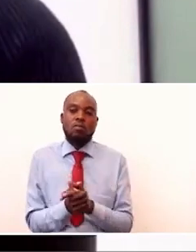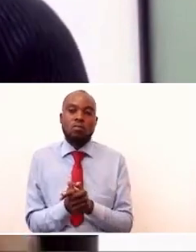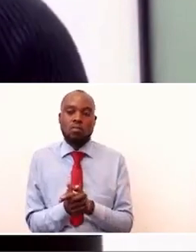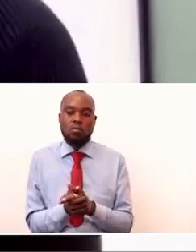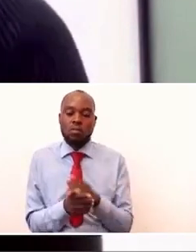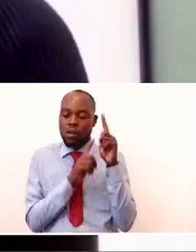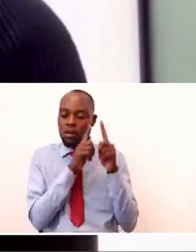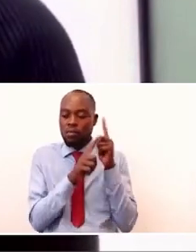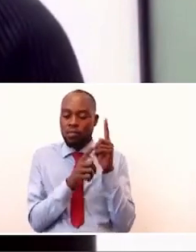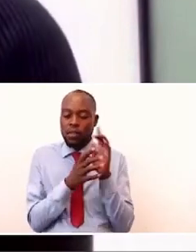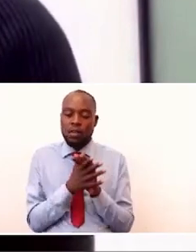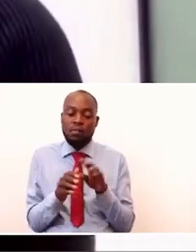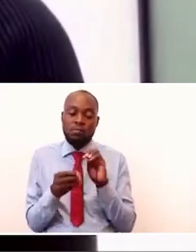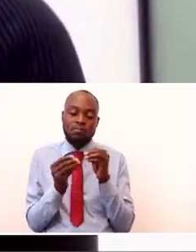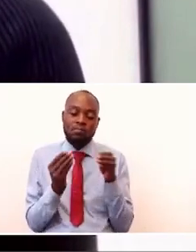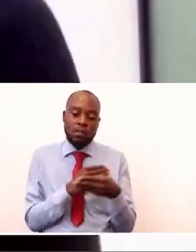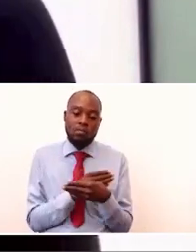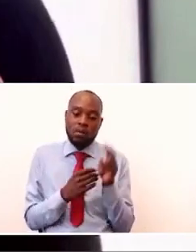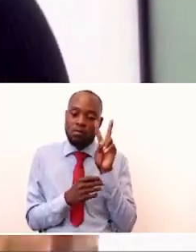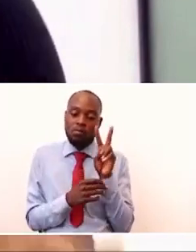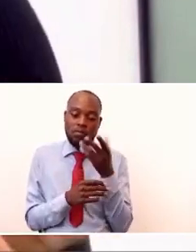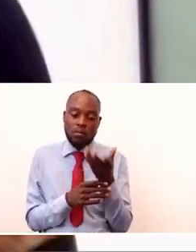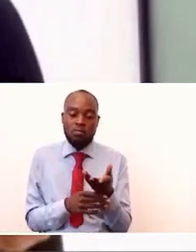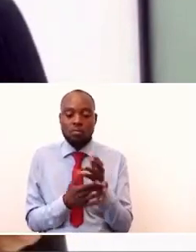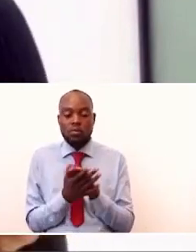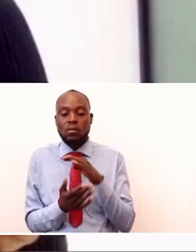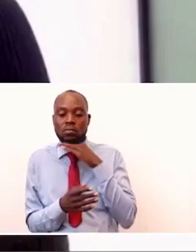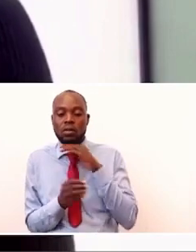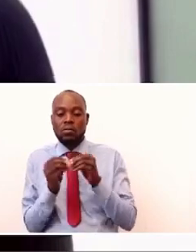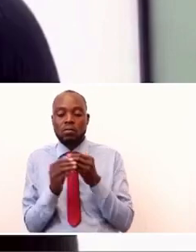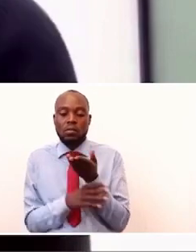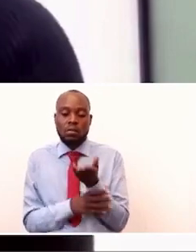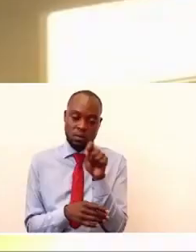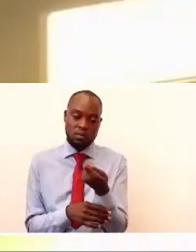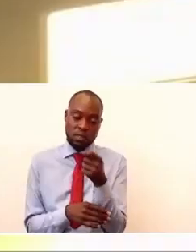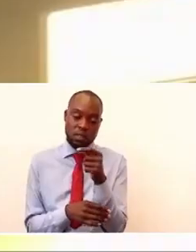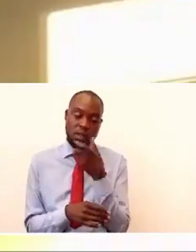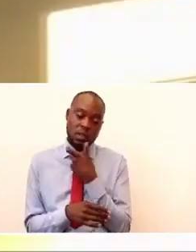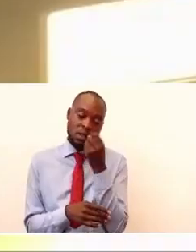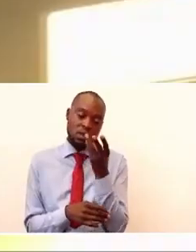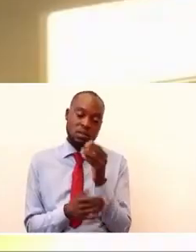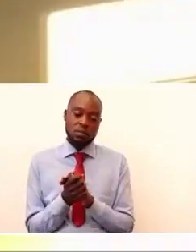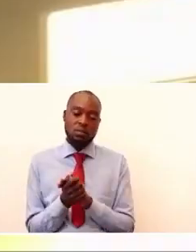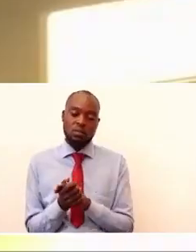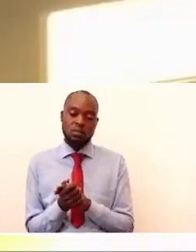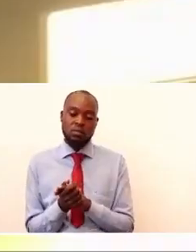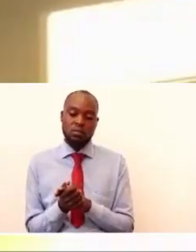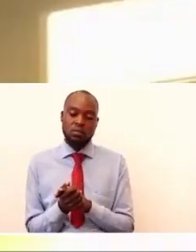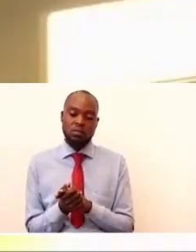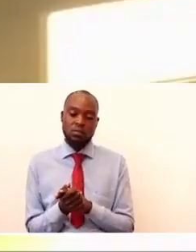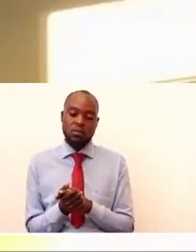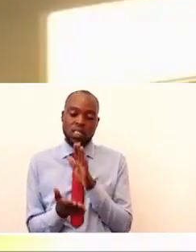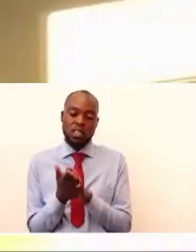a hybrid approach, in my view, will be able to handle these two competing factions. Thank you. No matter how well we will